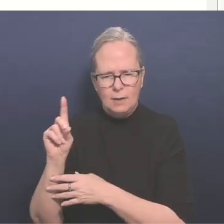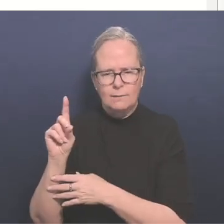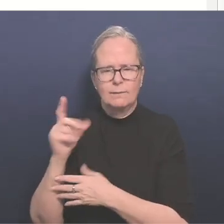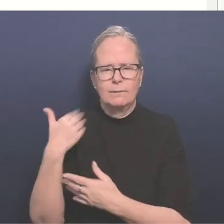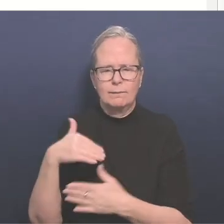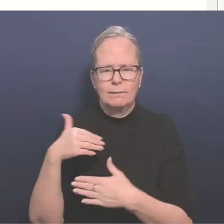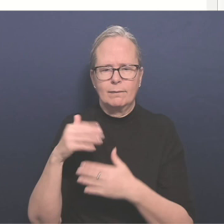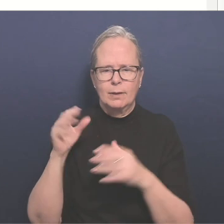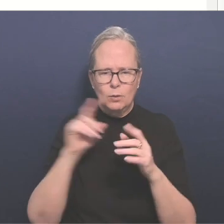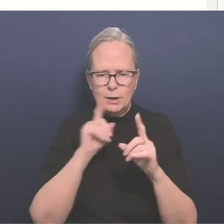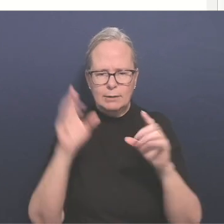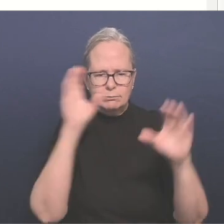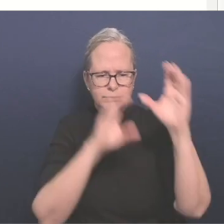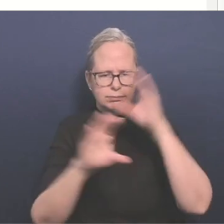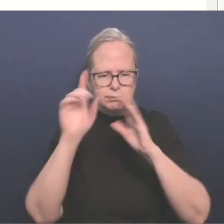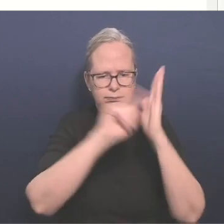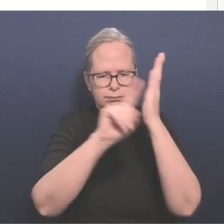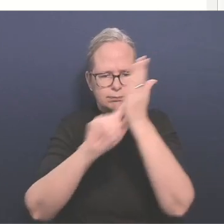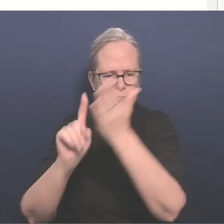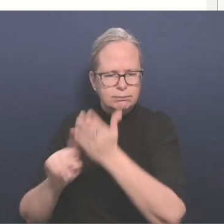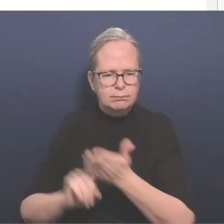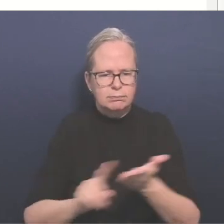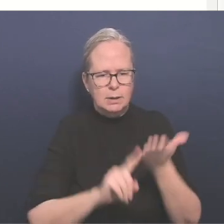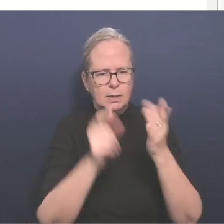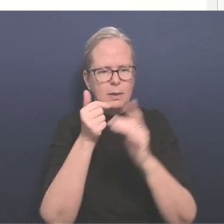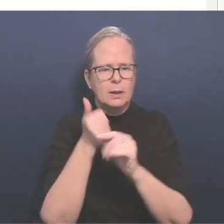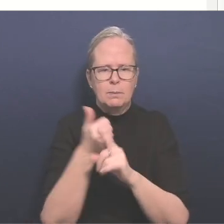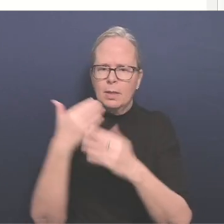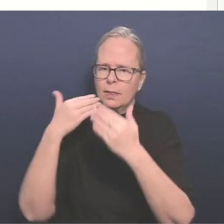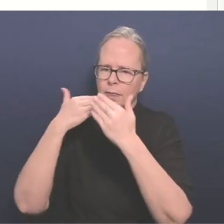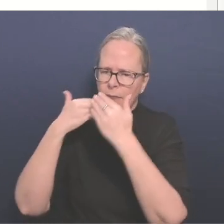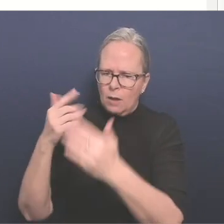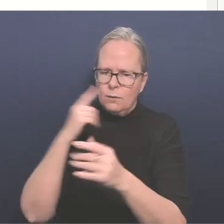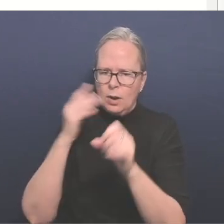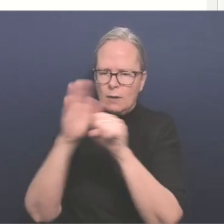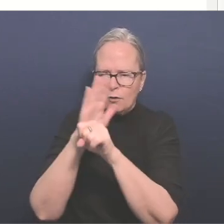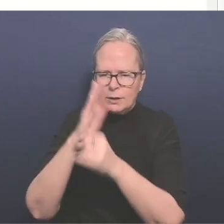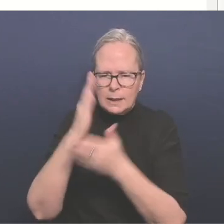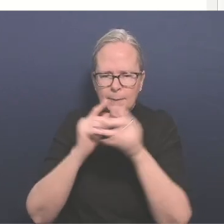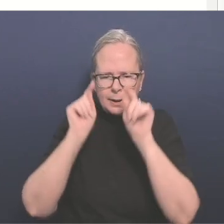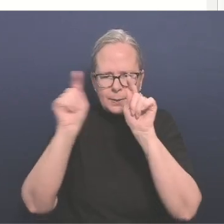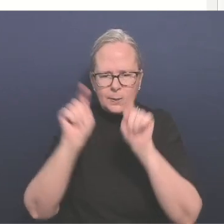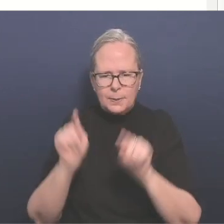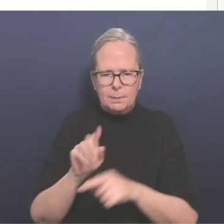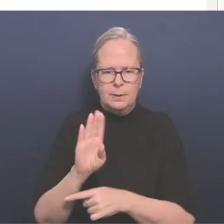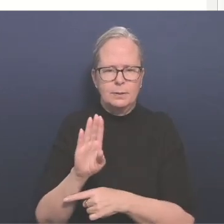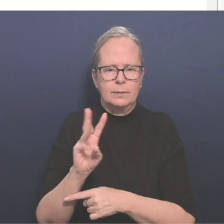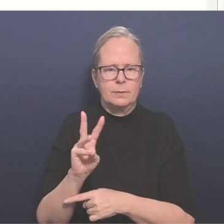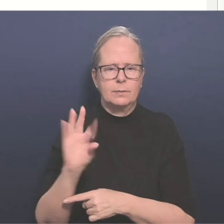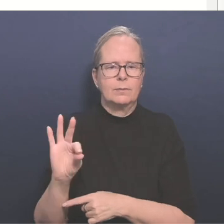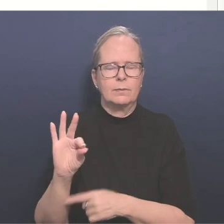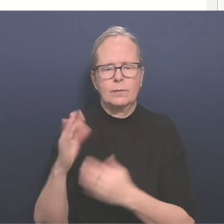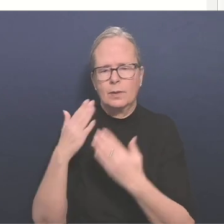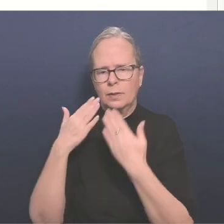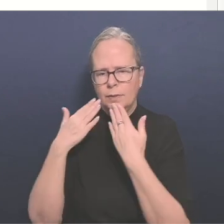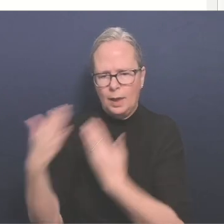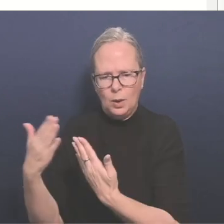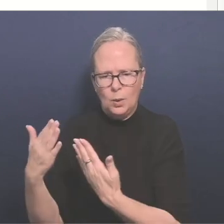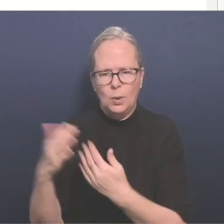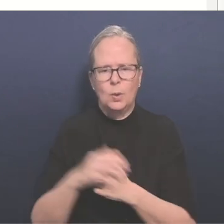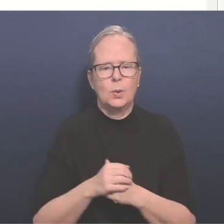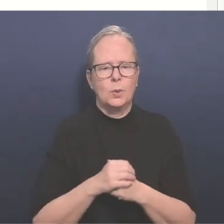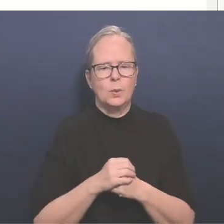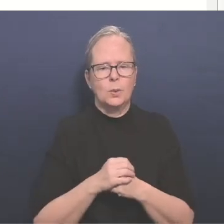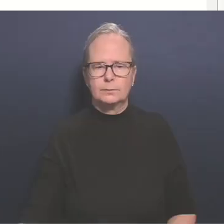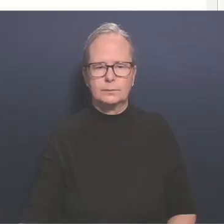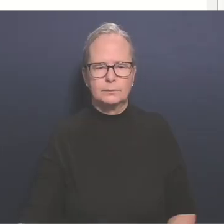Government of Canada's Social Development Partnerships Program, their disability component, and it was designed by people with disabilities and